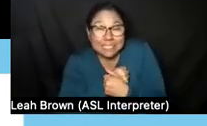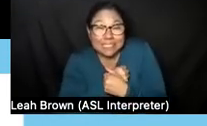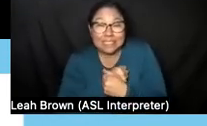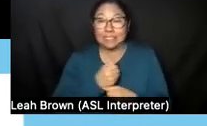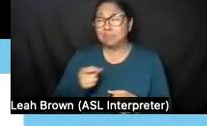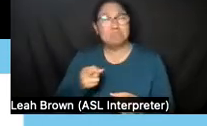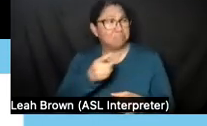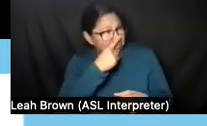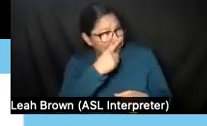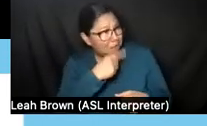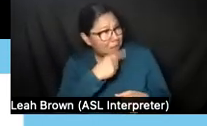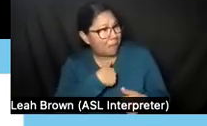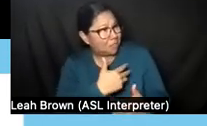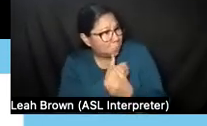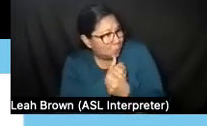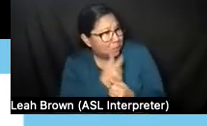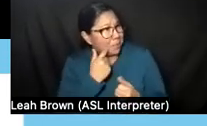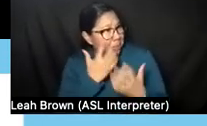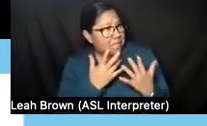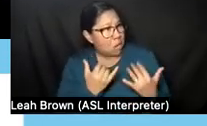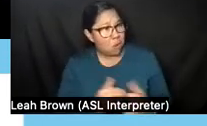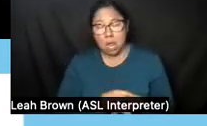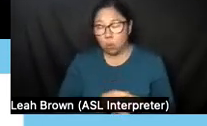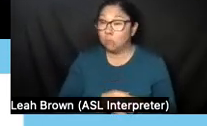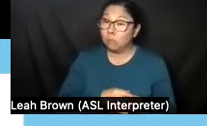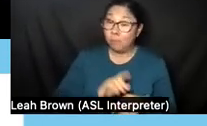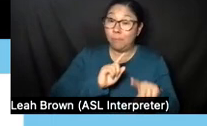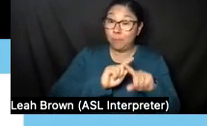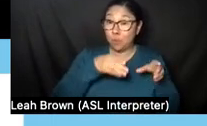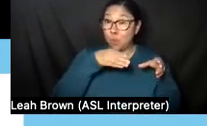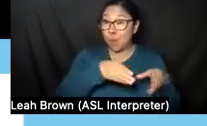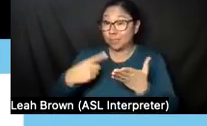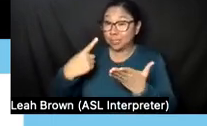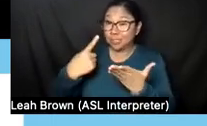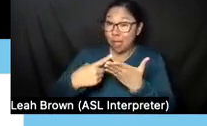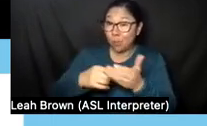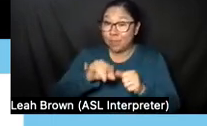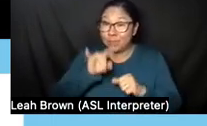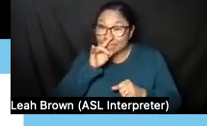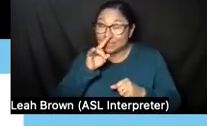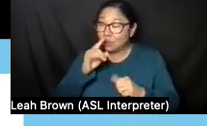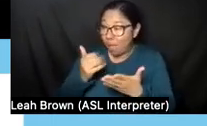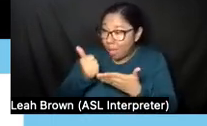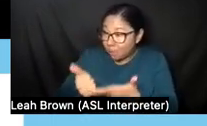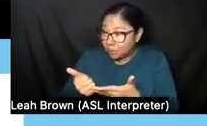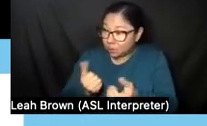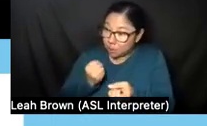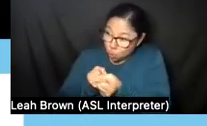Do some squeezes. So there are ways that you can talk with your kiddos and see, like, what helps or what supports you when you're upset.